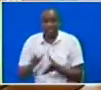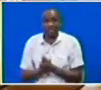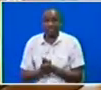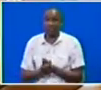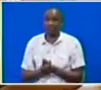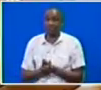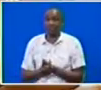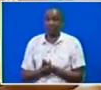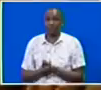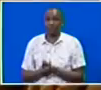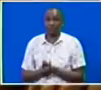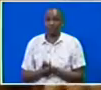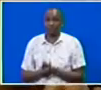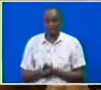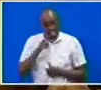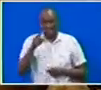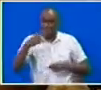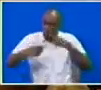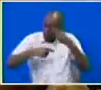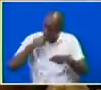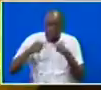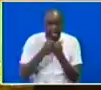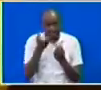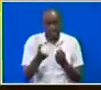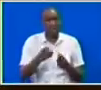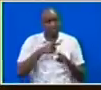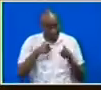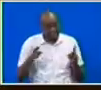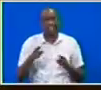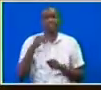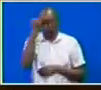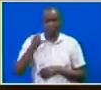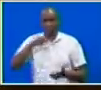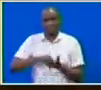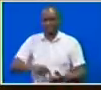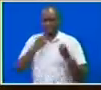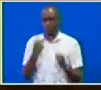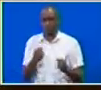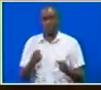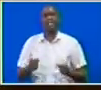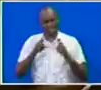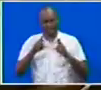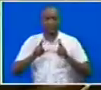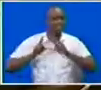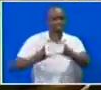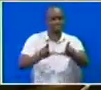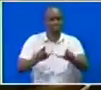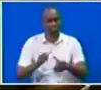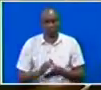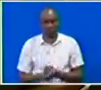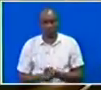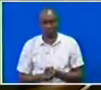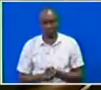one. The process will, however, not proceed until Joho ceded ground, handing over the certificate.